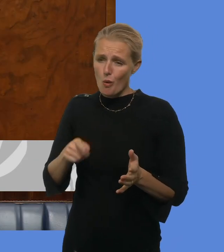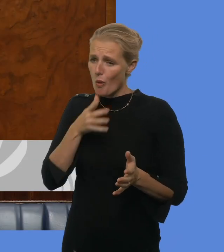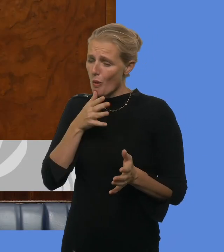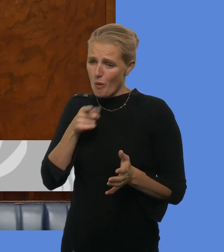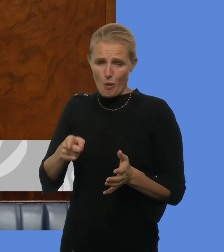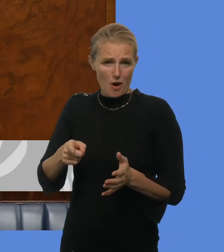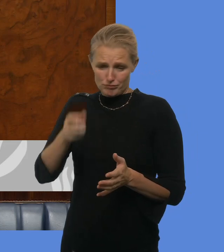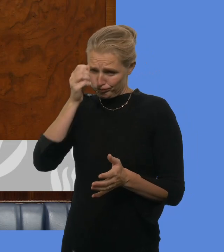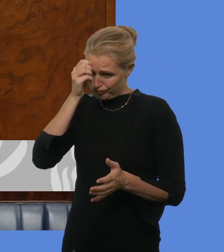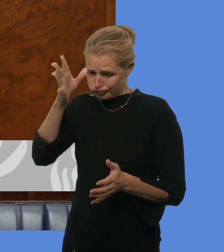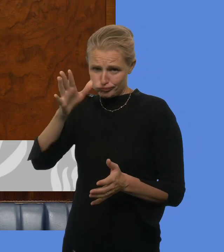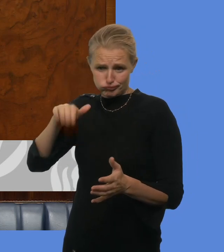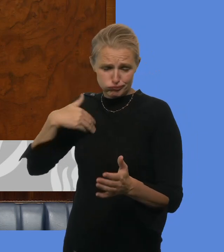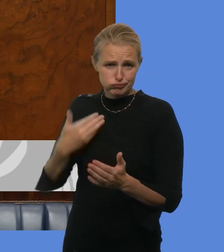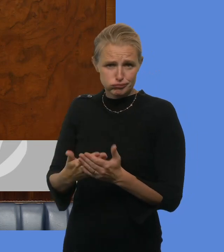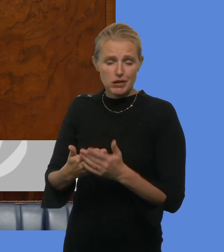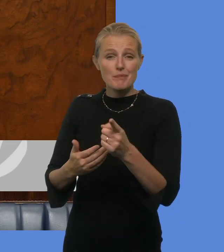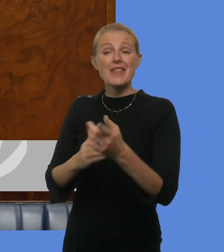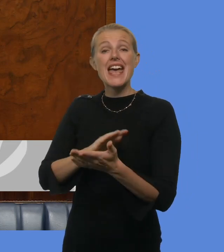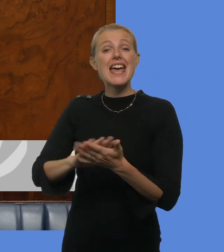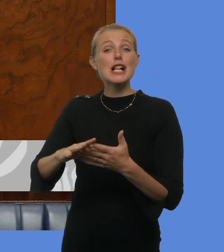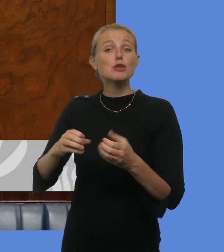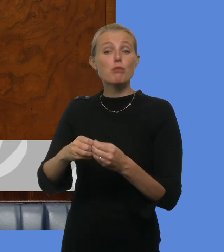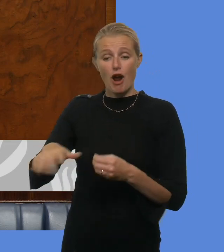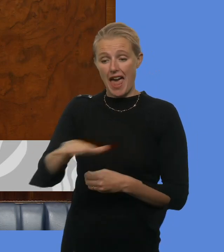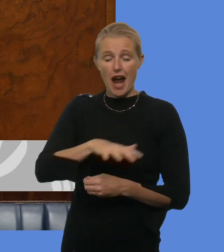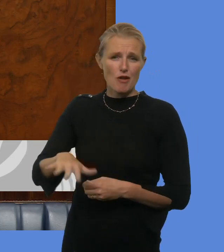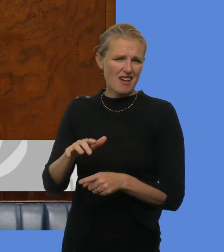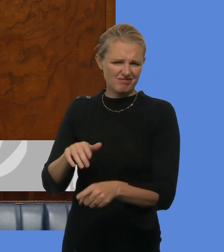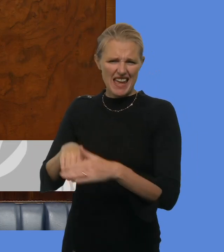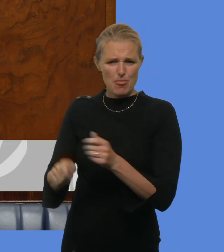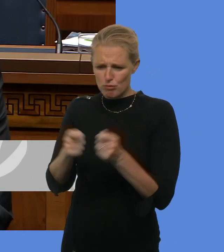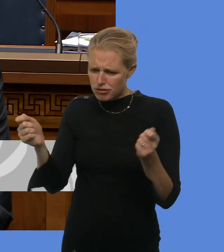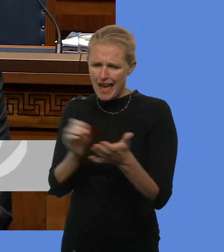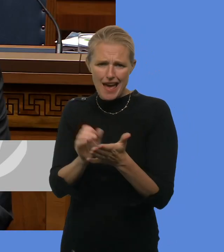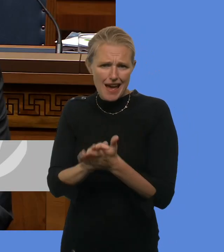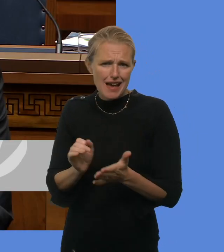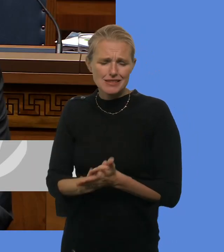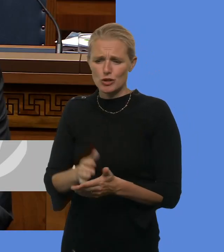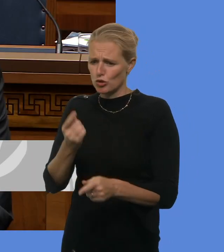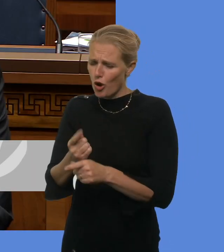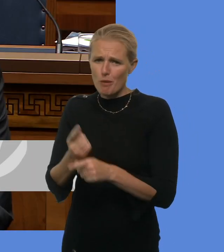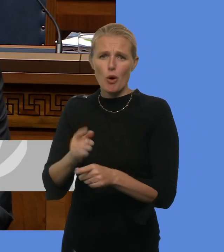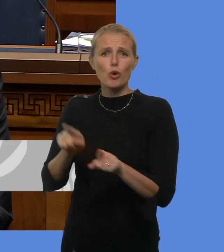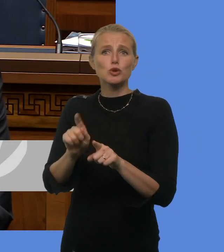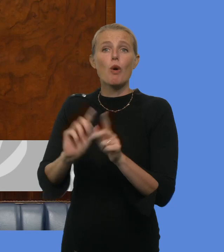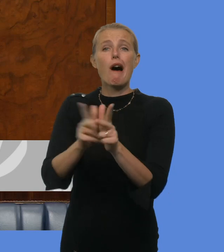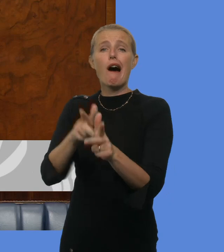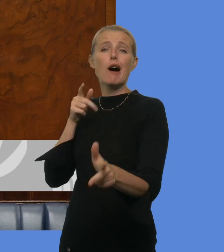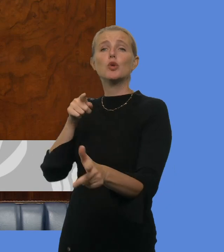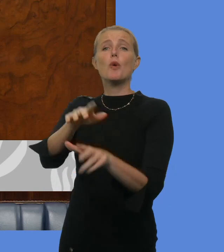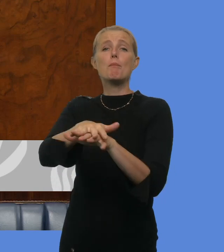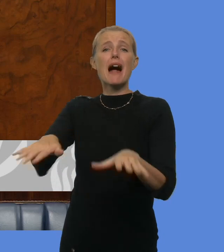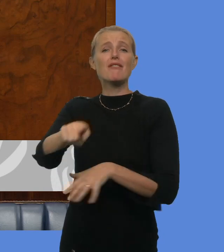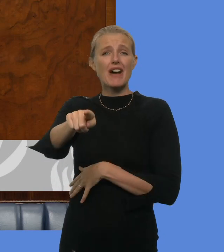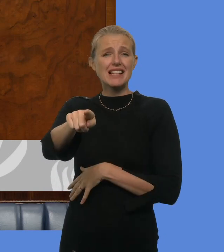route. The wider issue surrounding Hillsborough has been long in the press as to the severe traffic congestion that it itself faces, particularly as a rat run